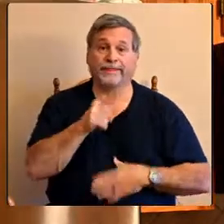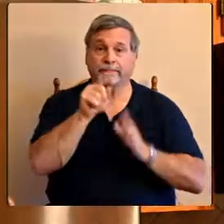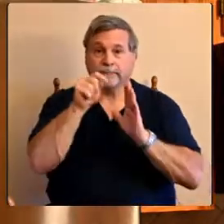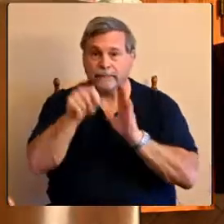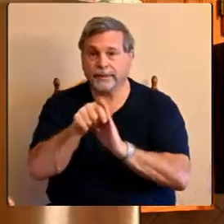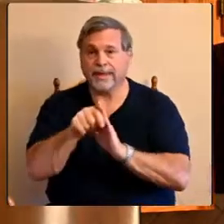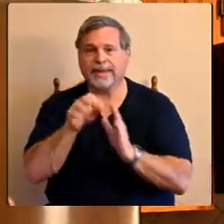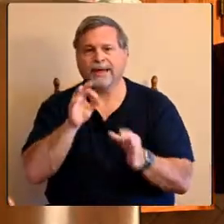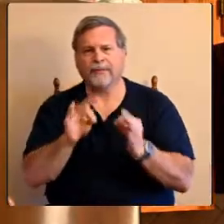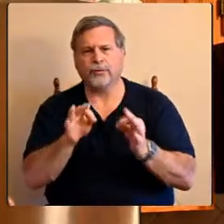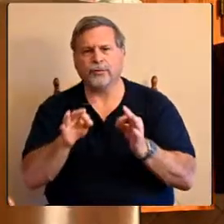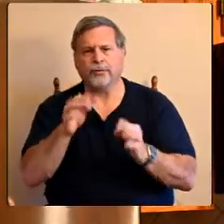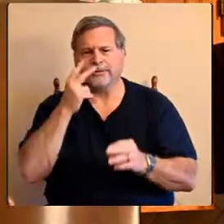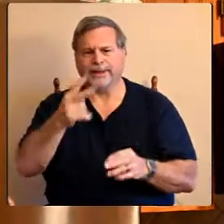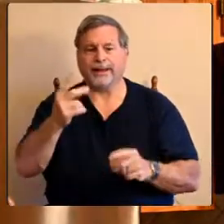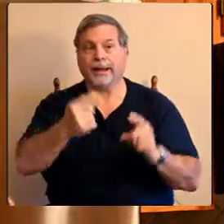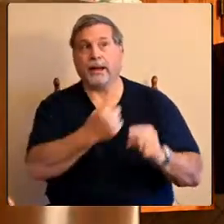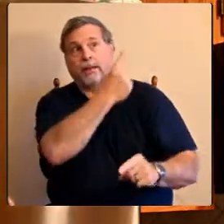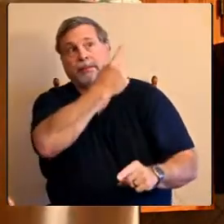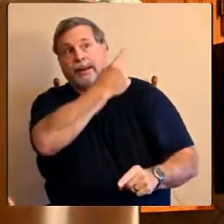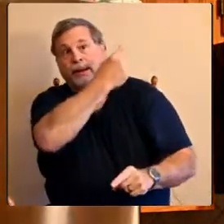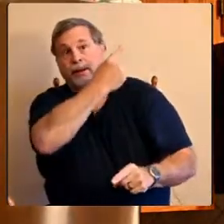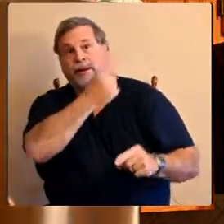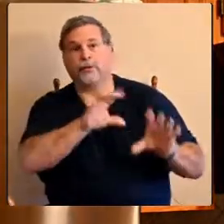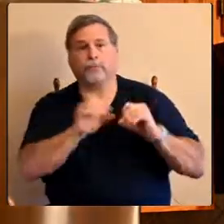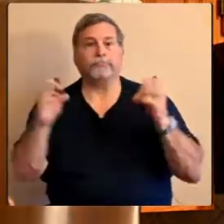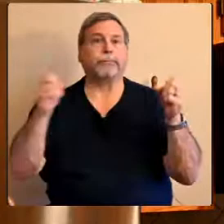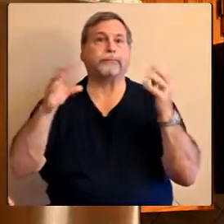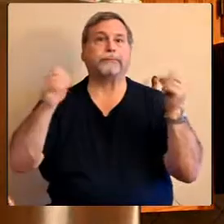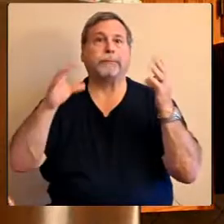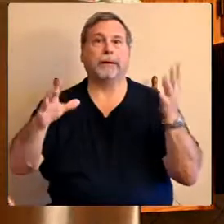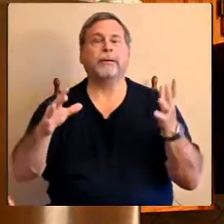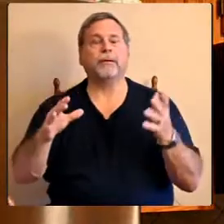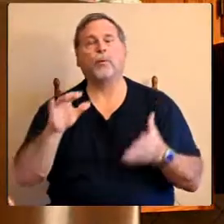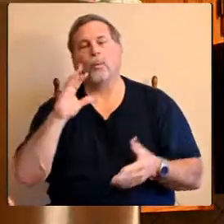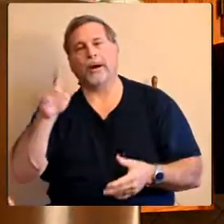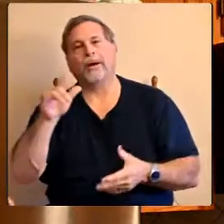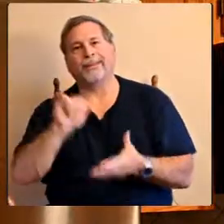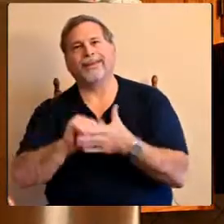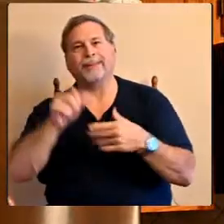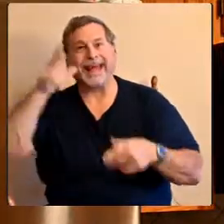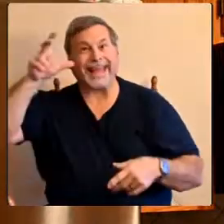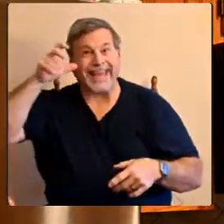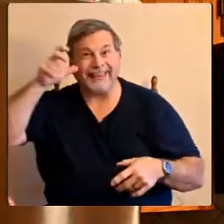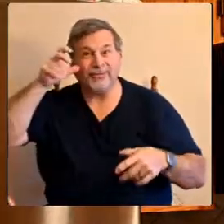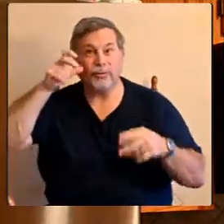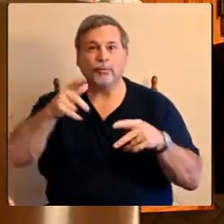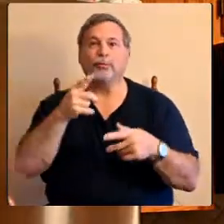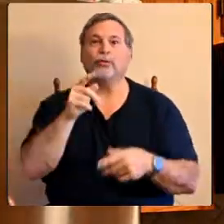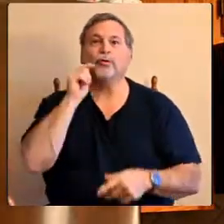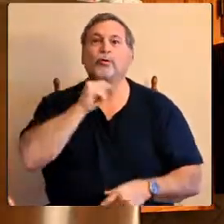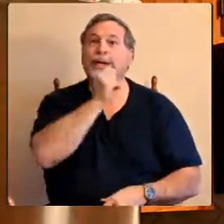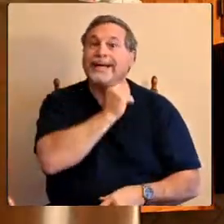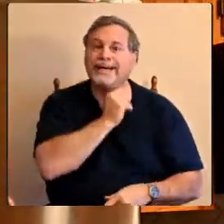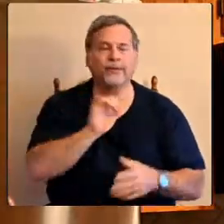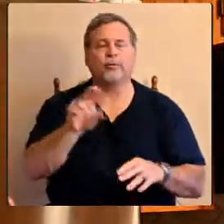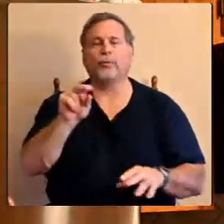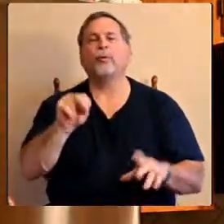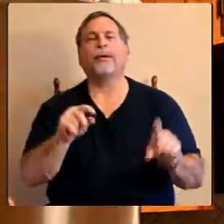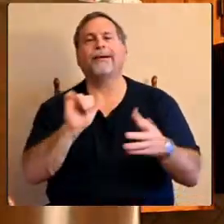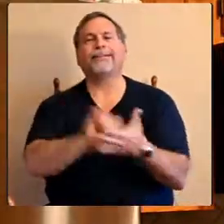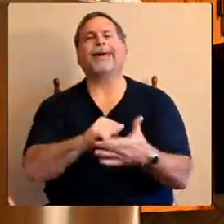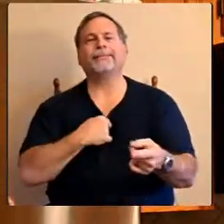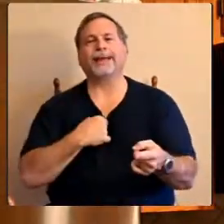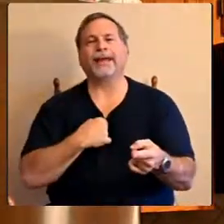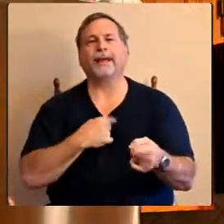segment. If you see the guy up here in the corner and he's doing a bunch of this, well, that's my evil twin. Nah, that's me.